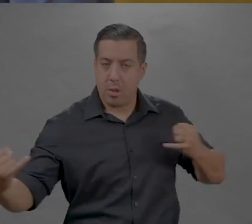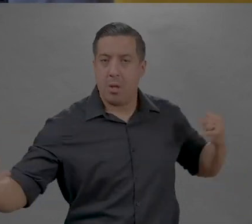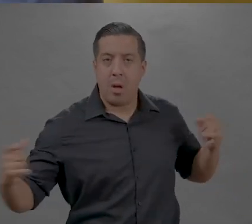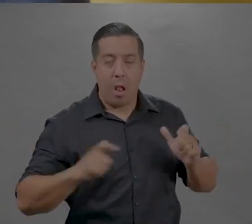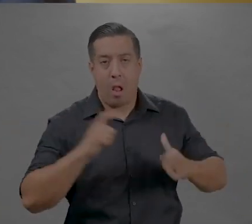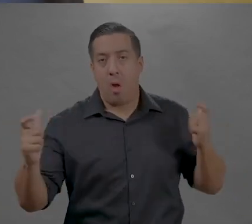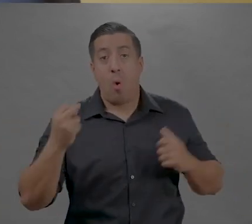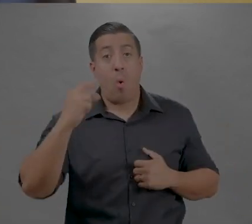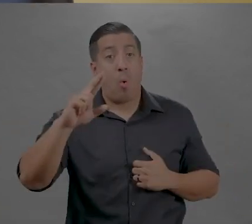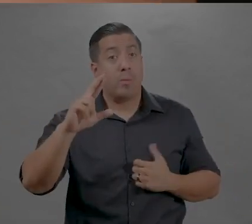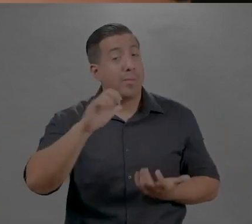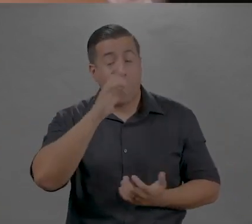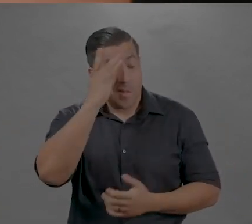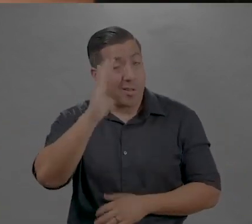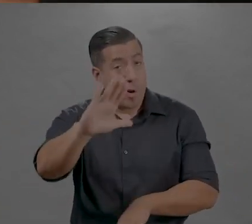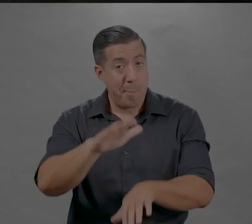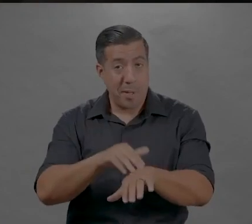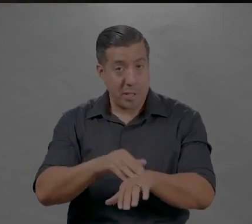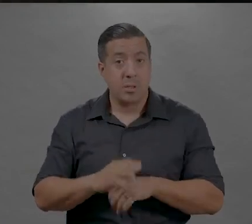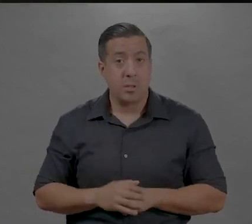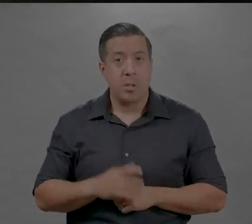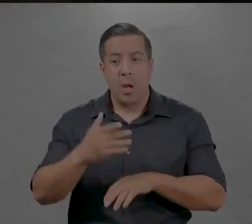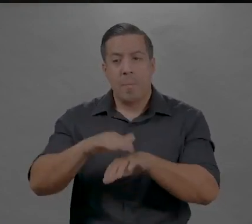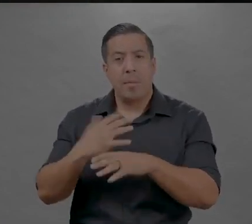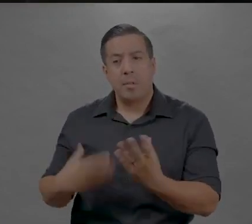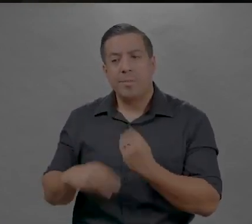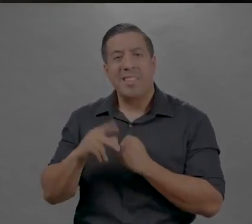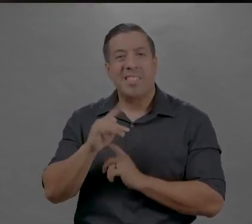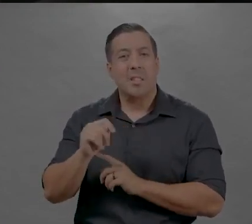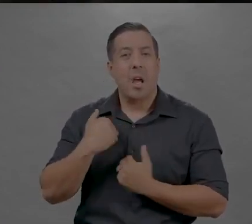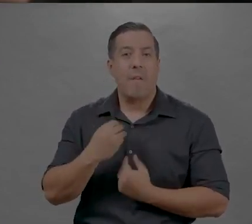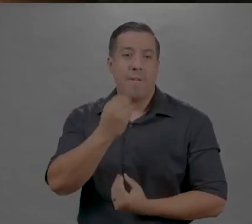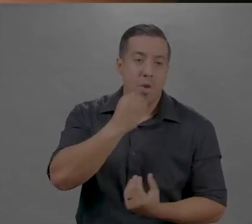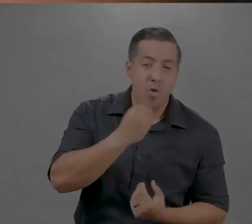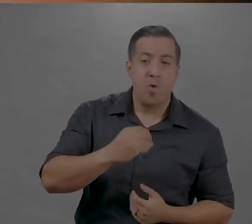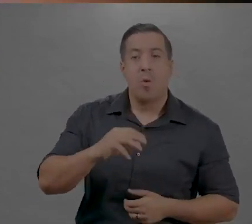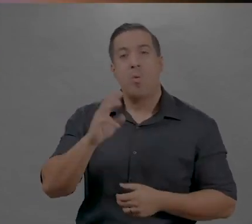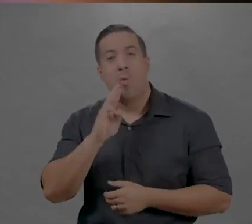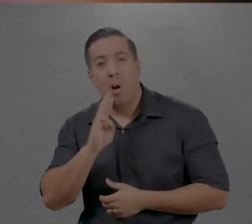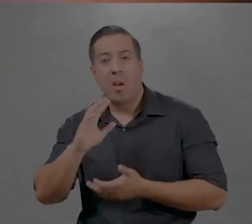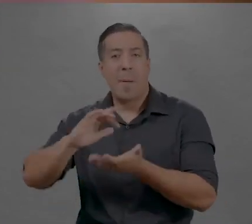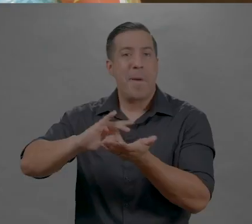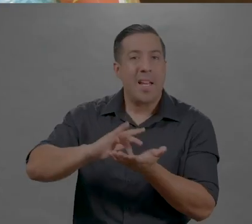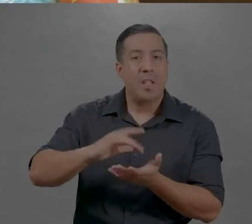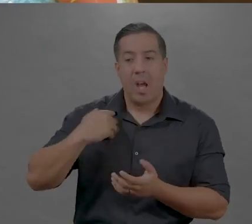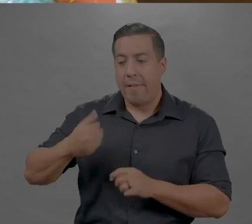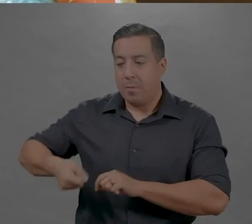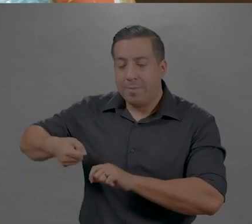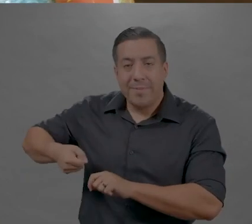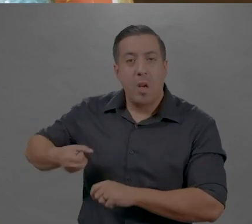safe room. And don't forget your pets. Your pet supply kit should include things like food and